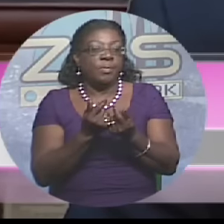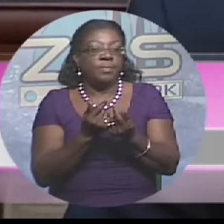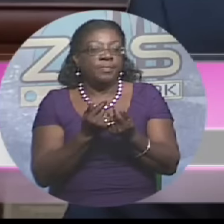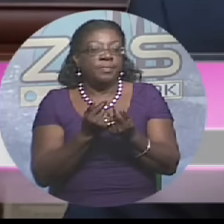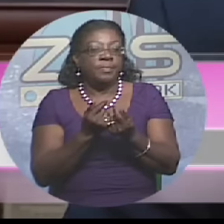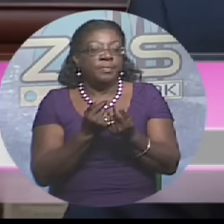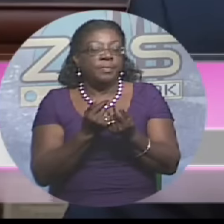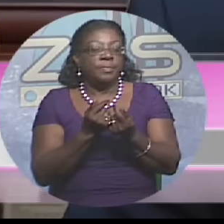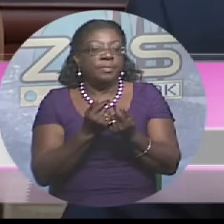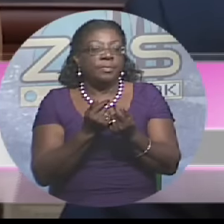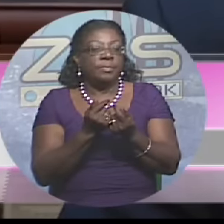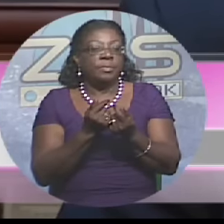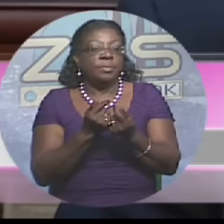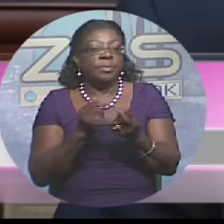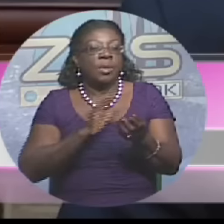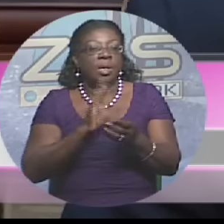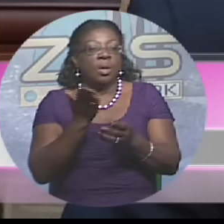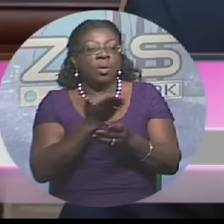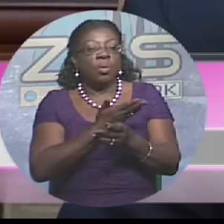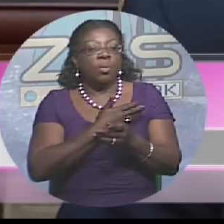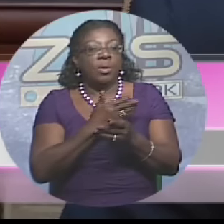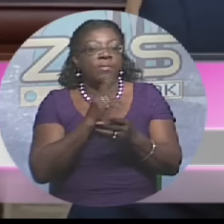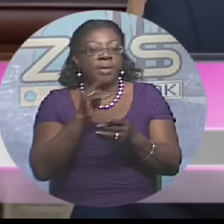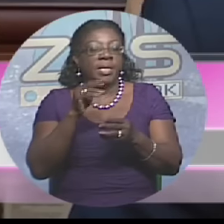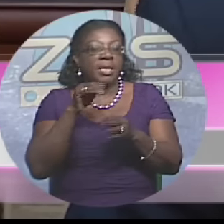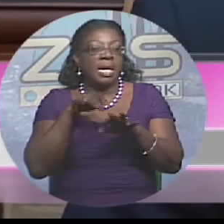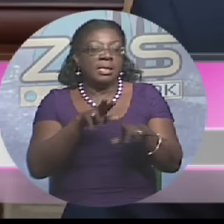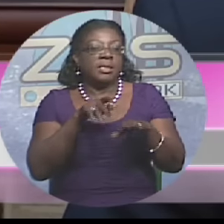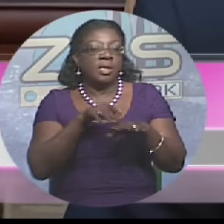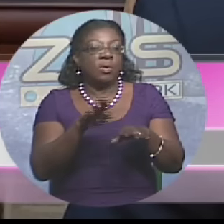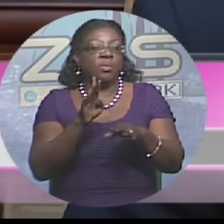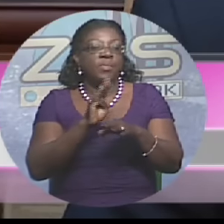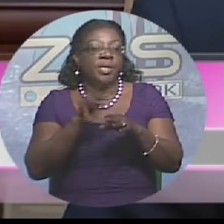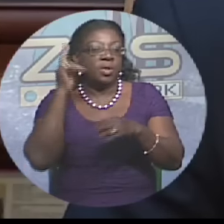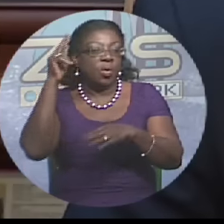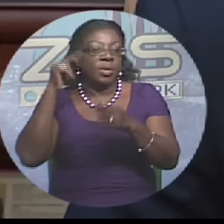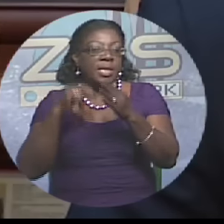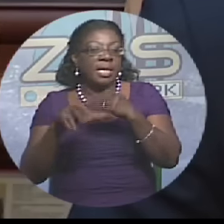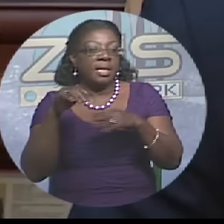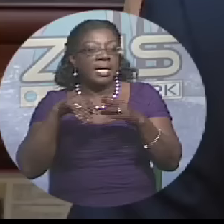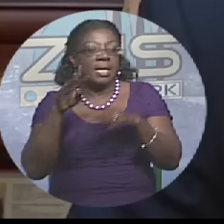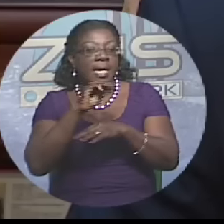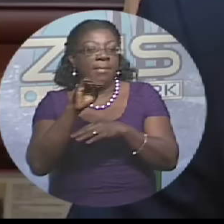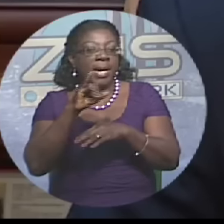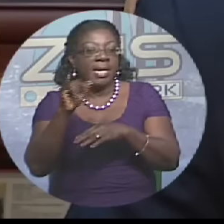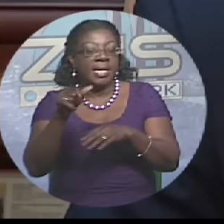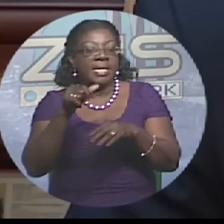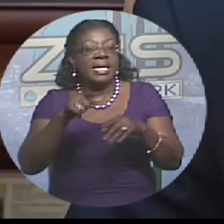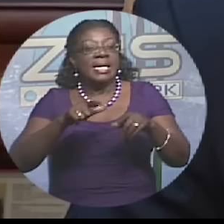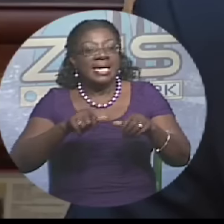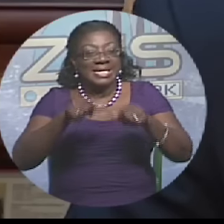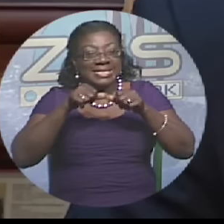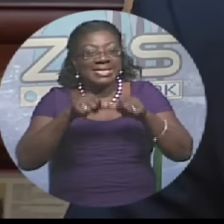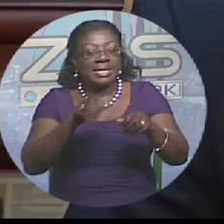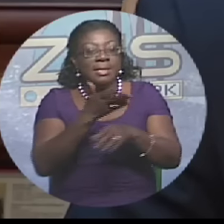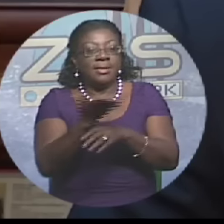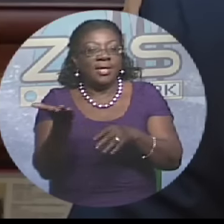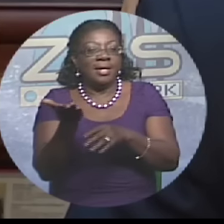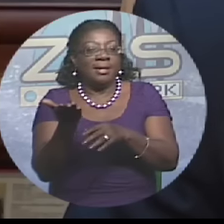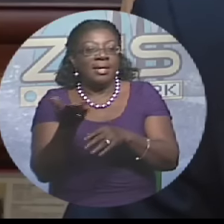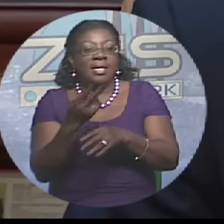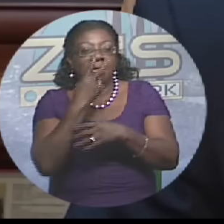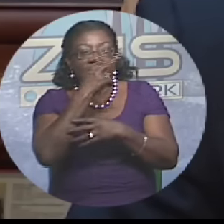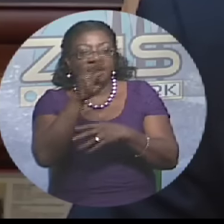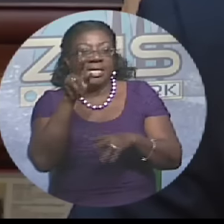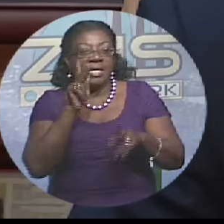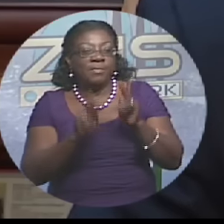Vegas. We've been at South Beach, the property in South Beach. I've stayed there. I've seen the